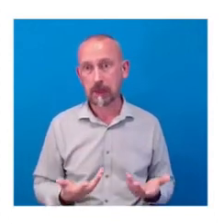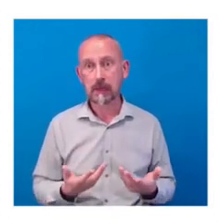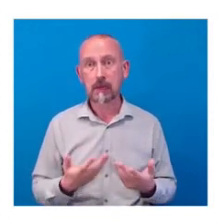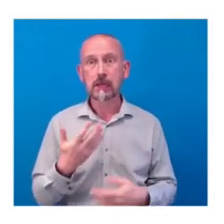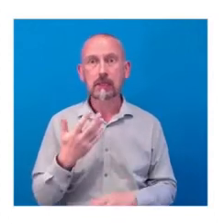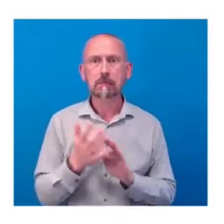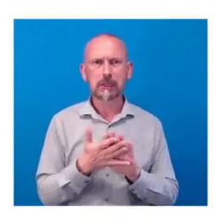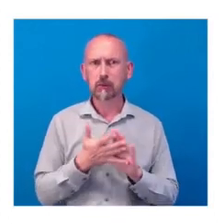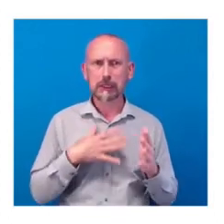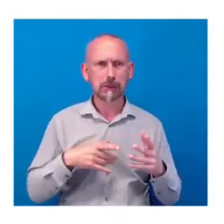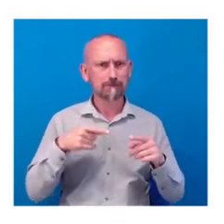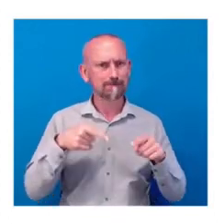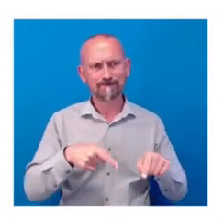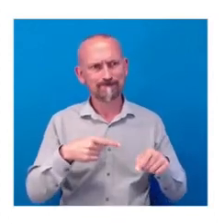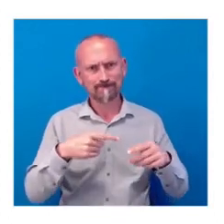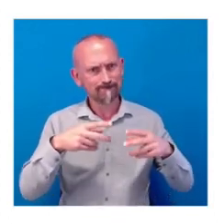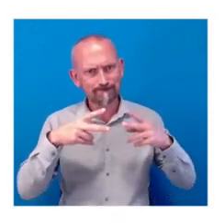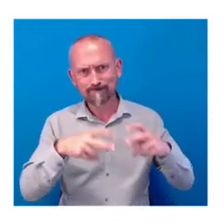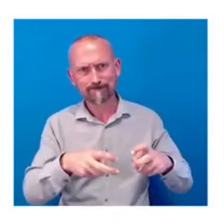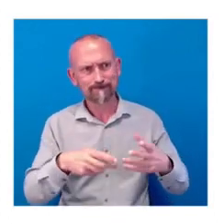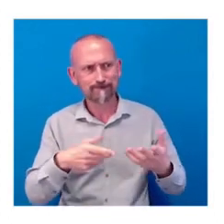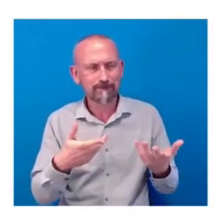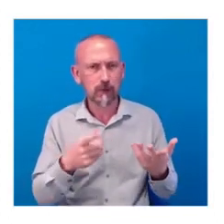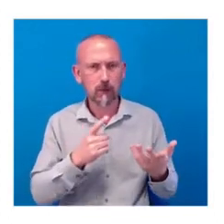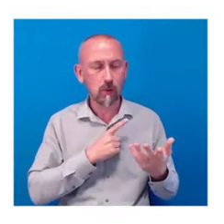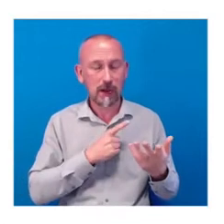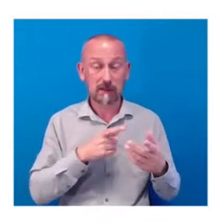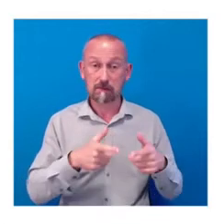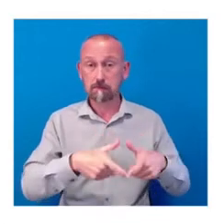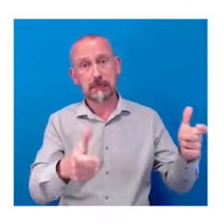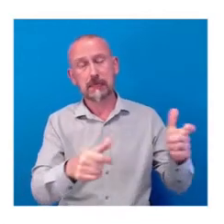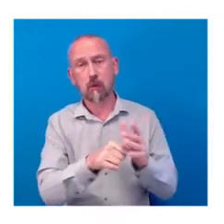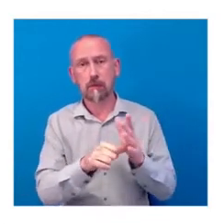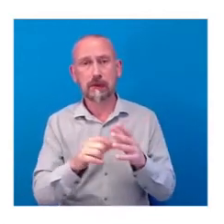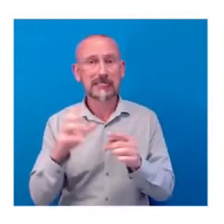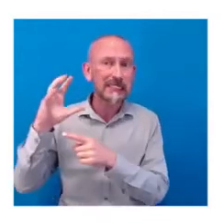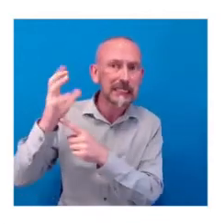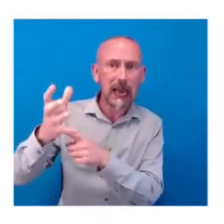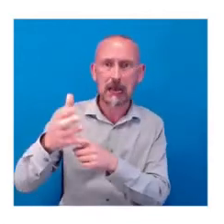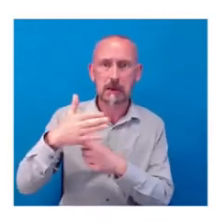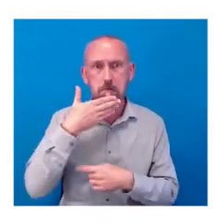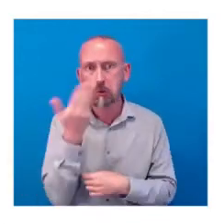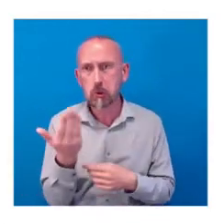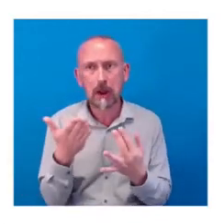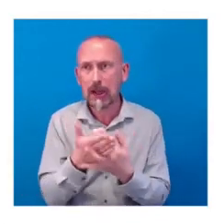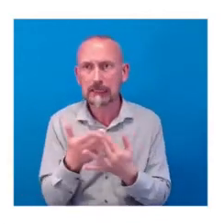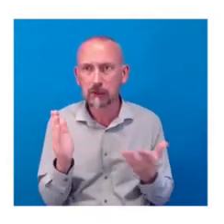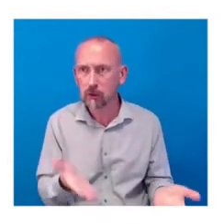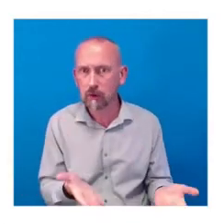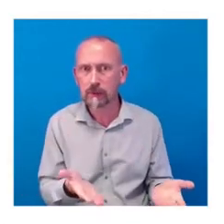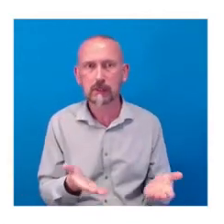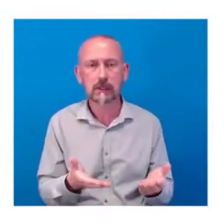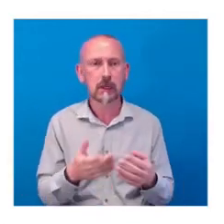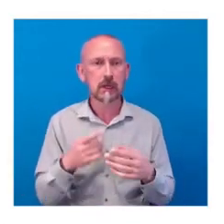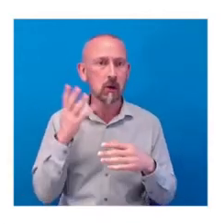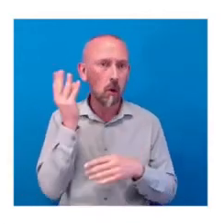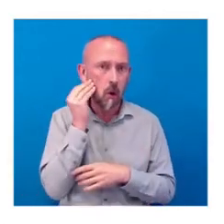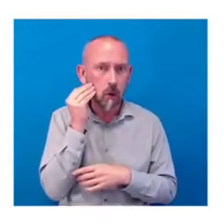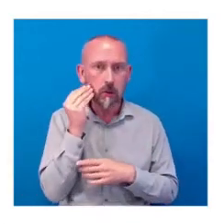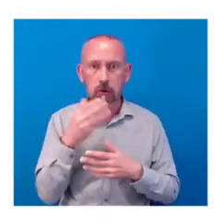on Now TV or the Sky Video on Demand platform. So I really